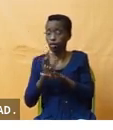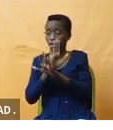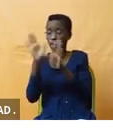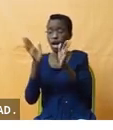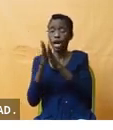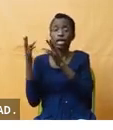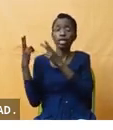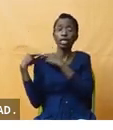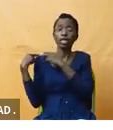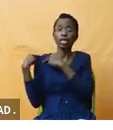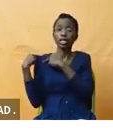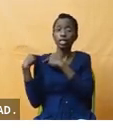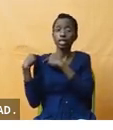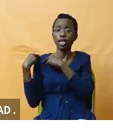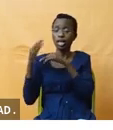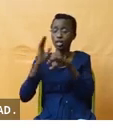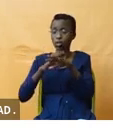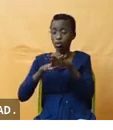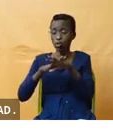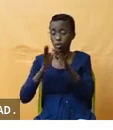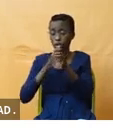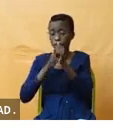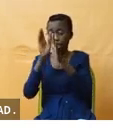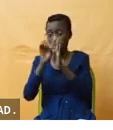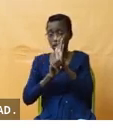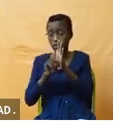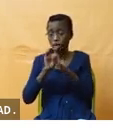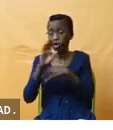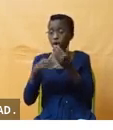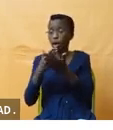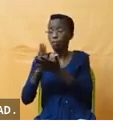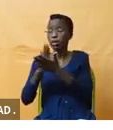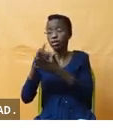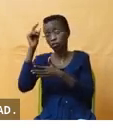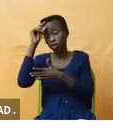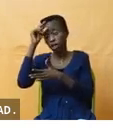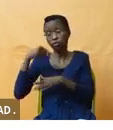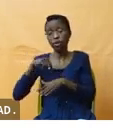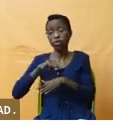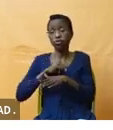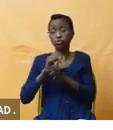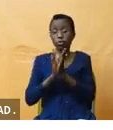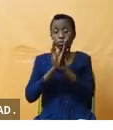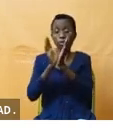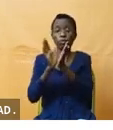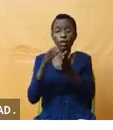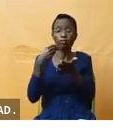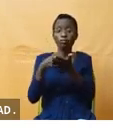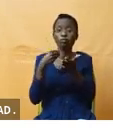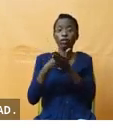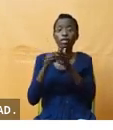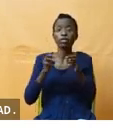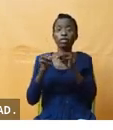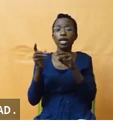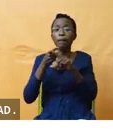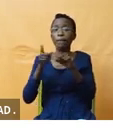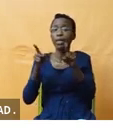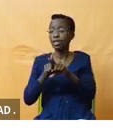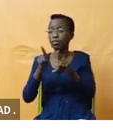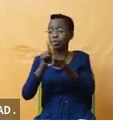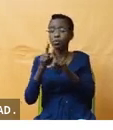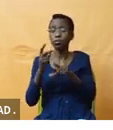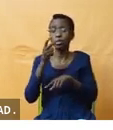in all, and good governance in all aspects of government or public finance management. But we also have